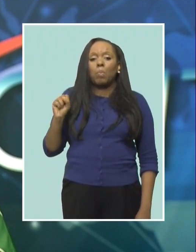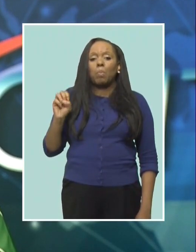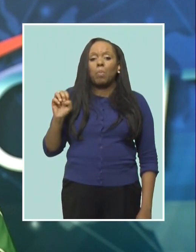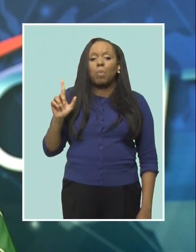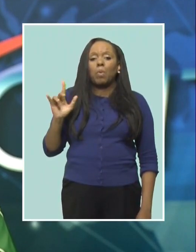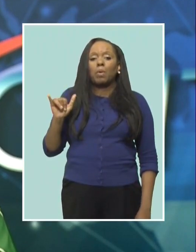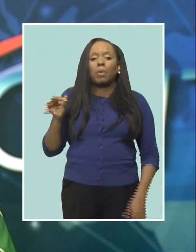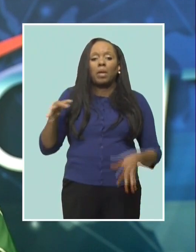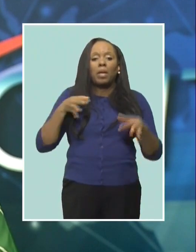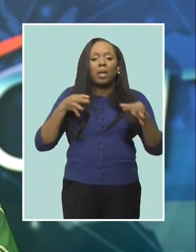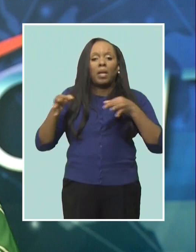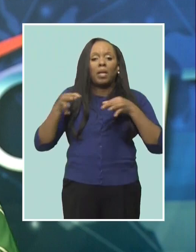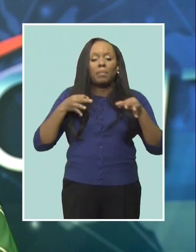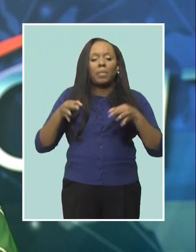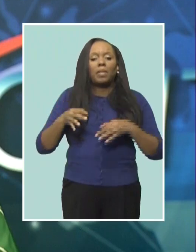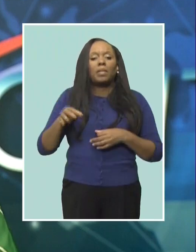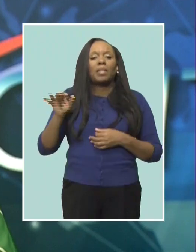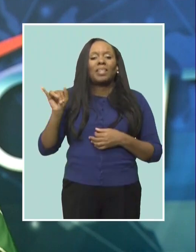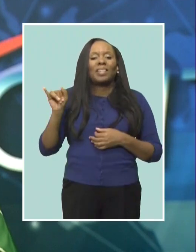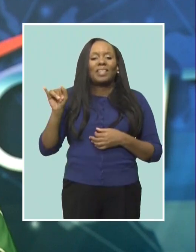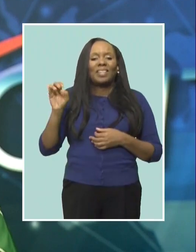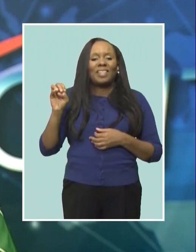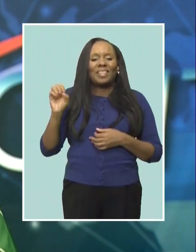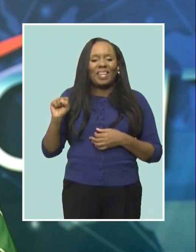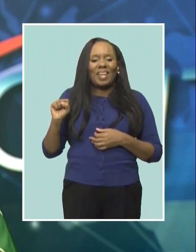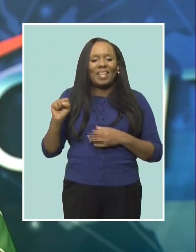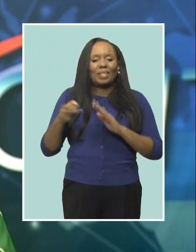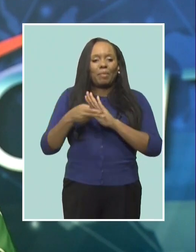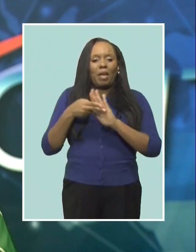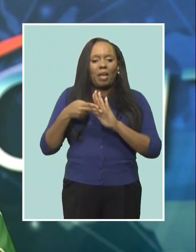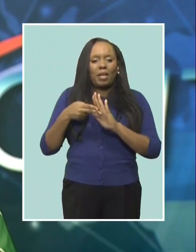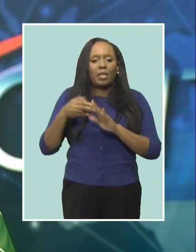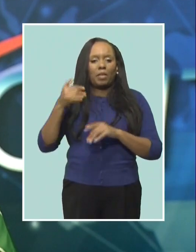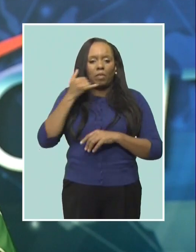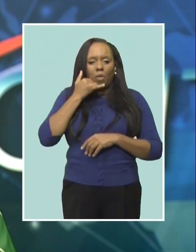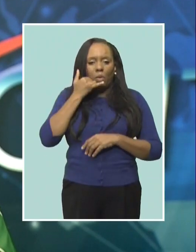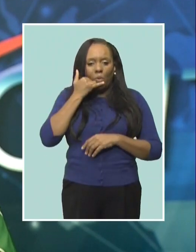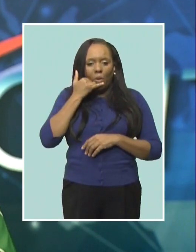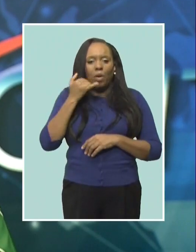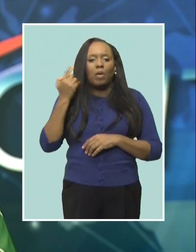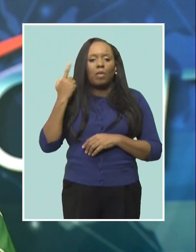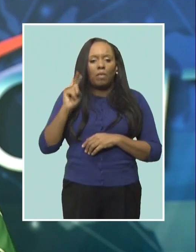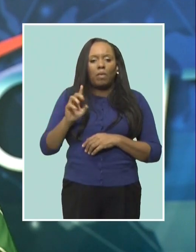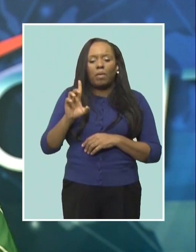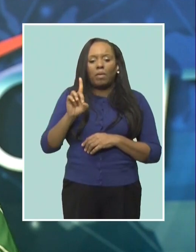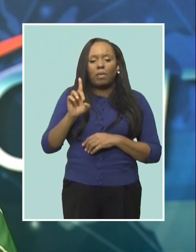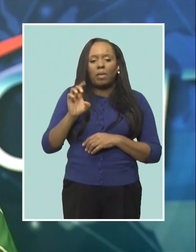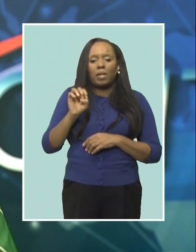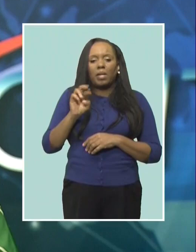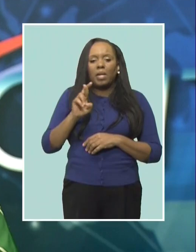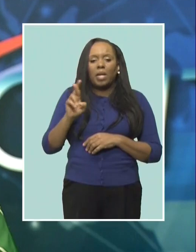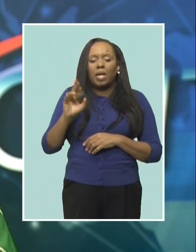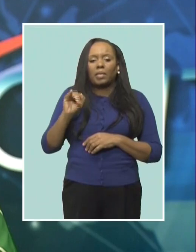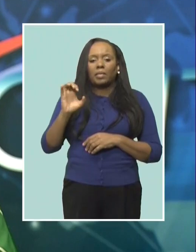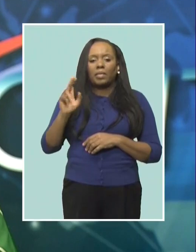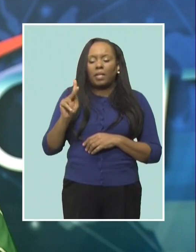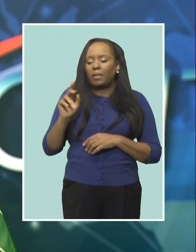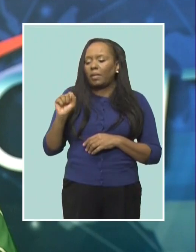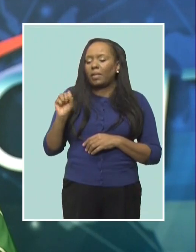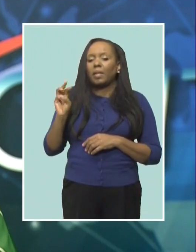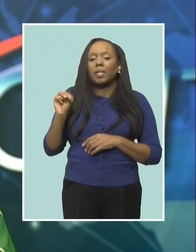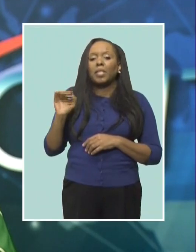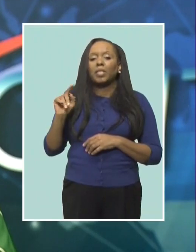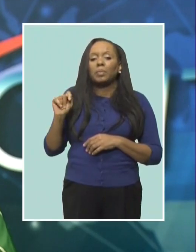branded cellular phone stands at the unveiling ceremony at the Derek Smith School and Vocational Center today. He told the gathering it is